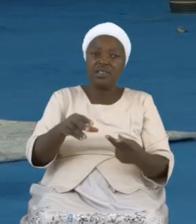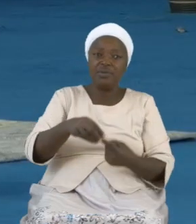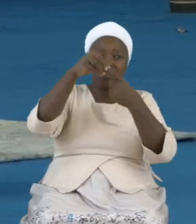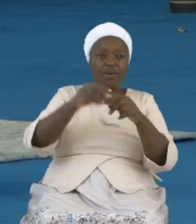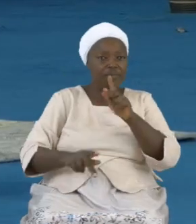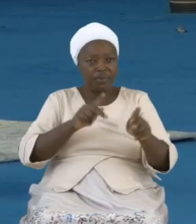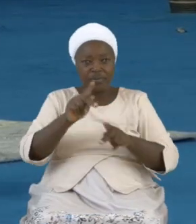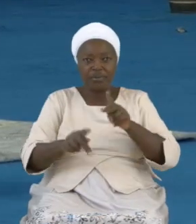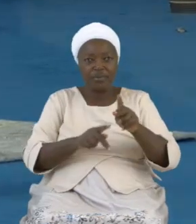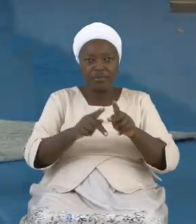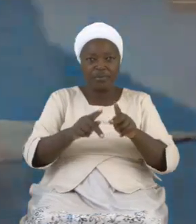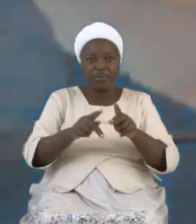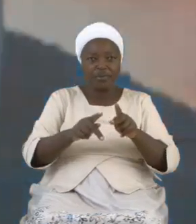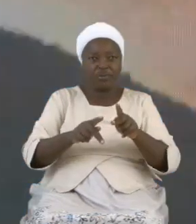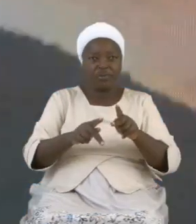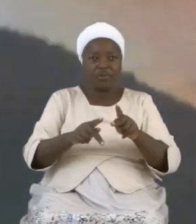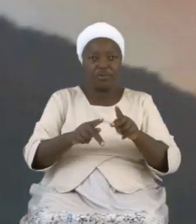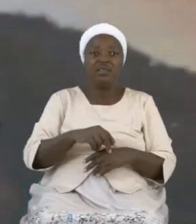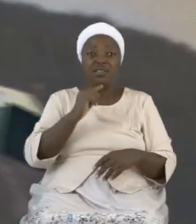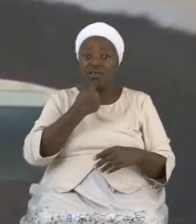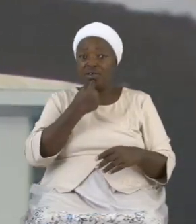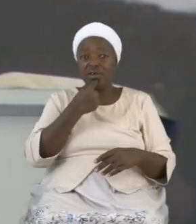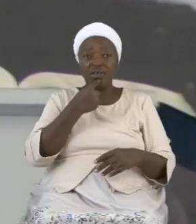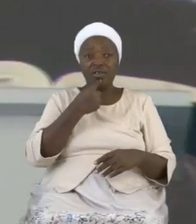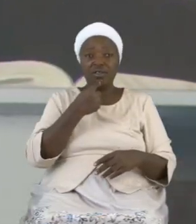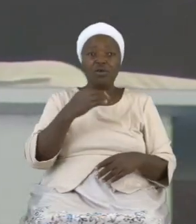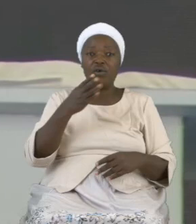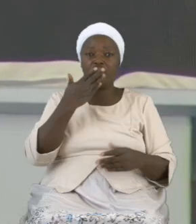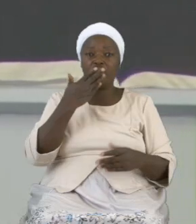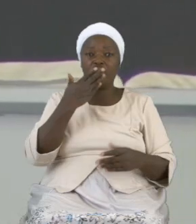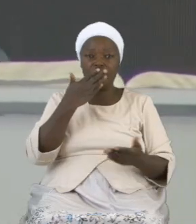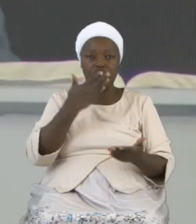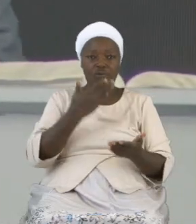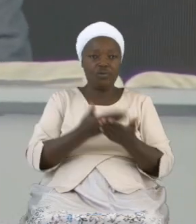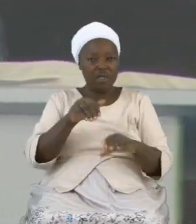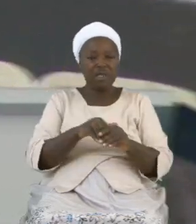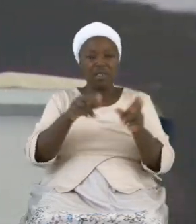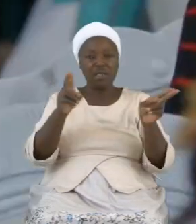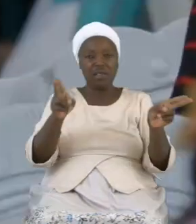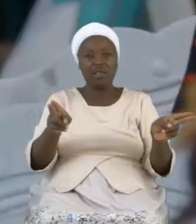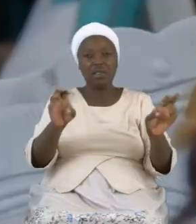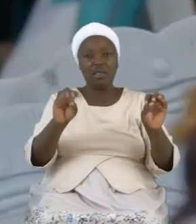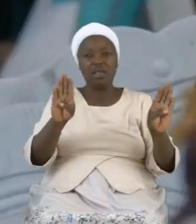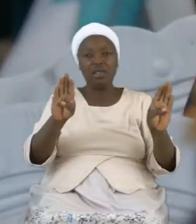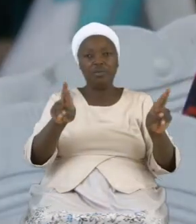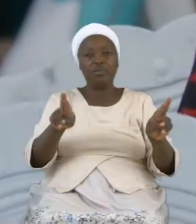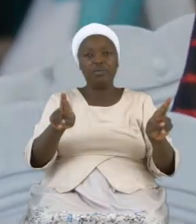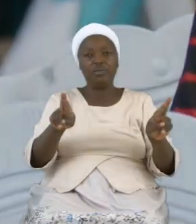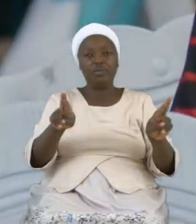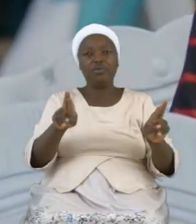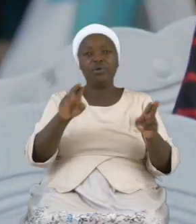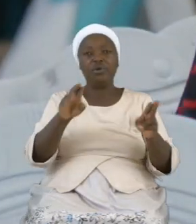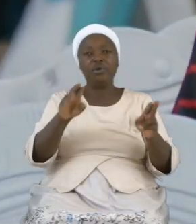zealous of good works. Look at Hebrews chapter 9, verse 26. For